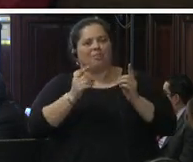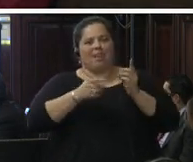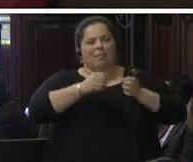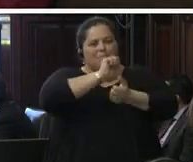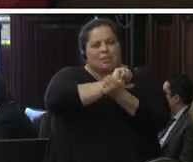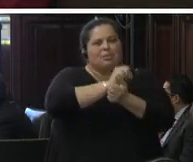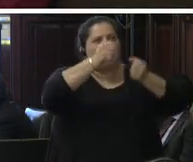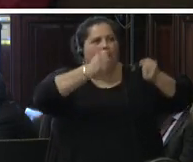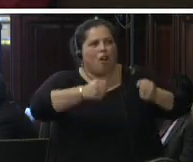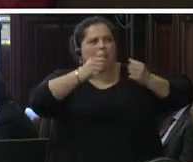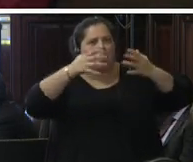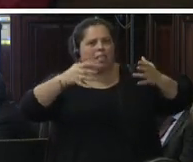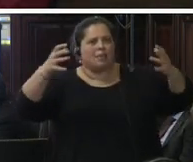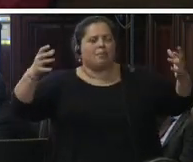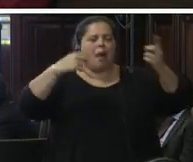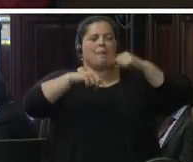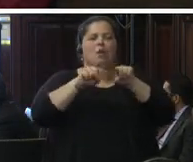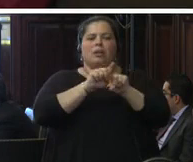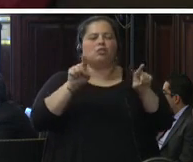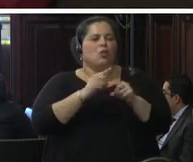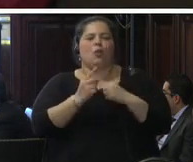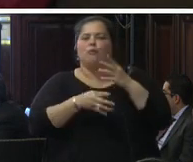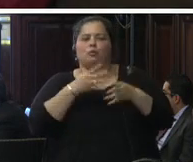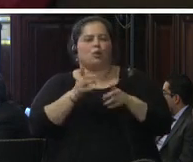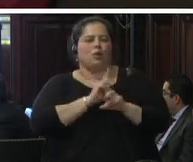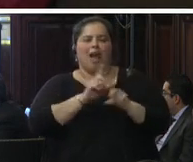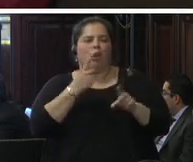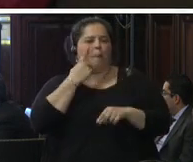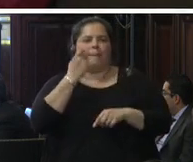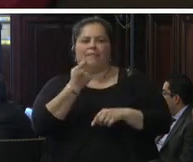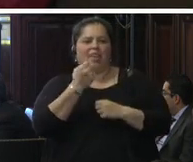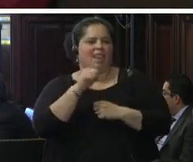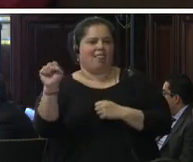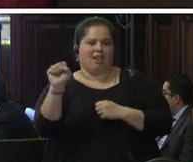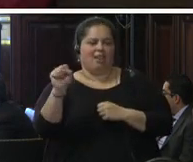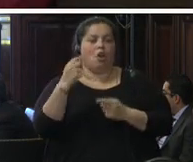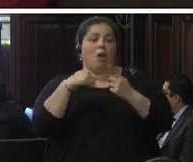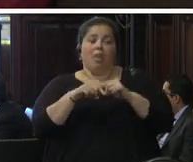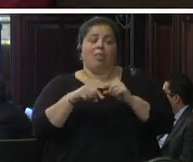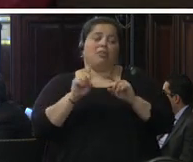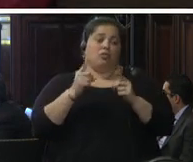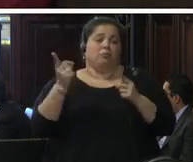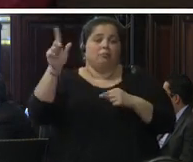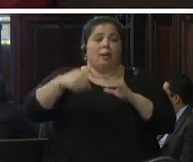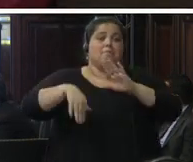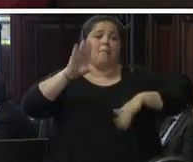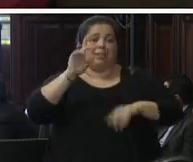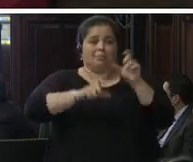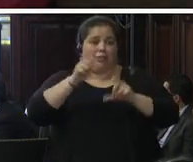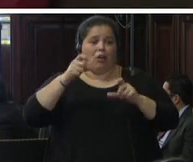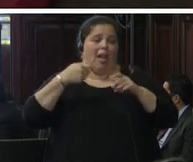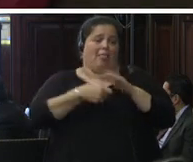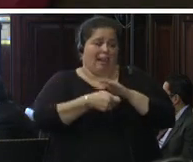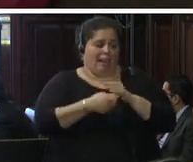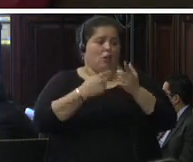doesn't prevent crime in fact it creates more criminals than it prevents and so why